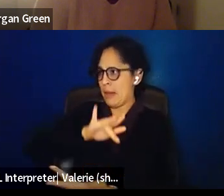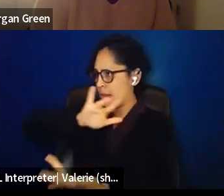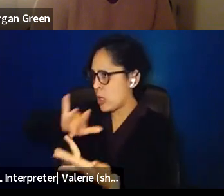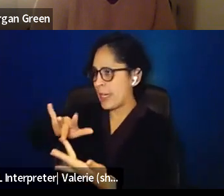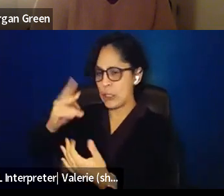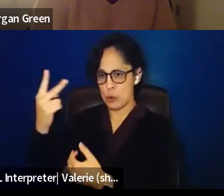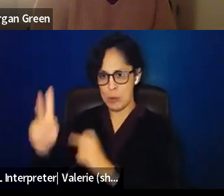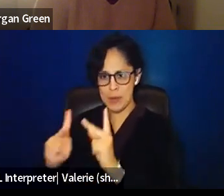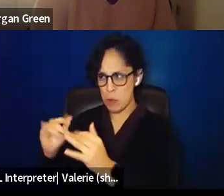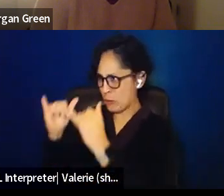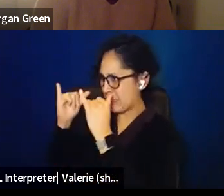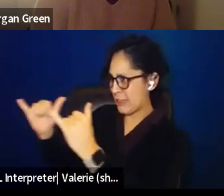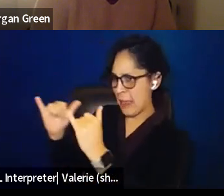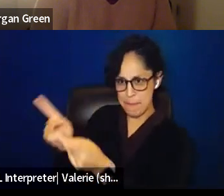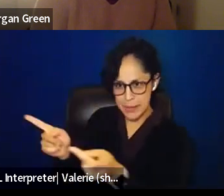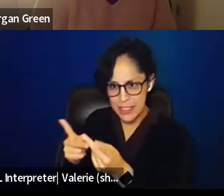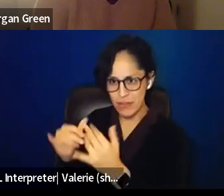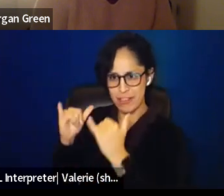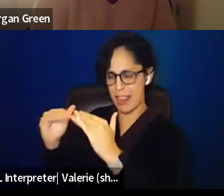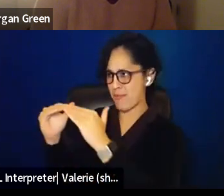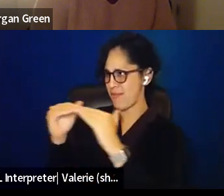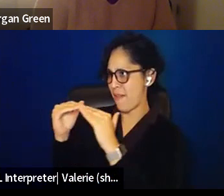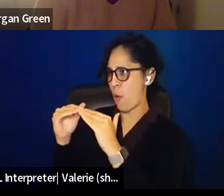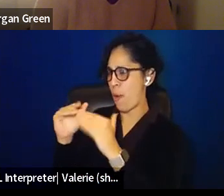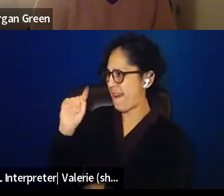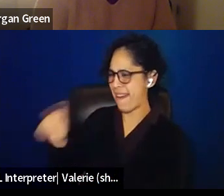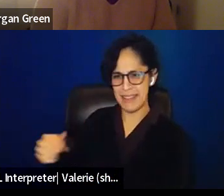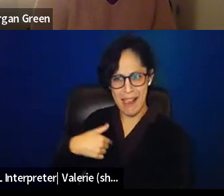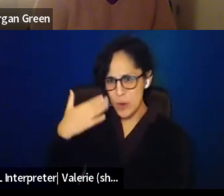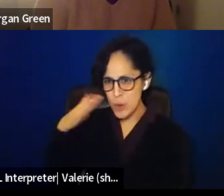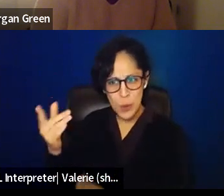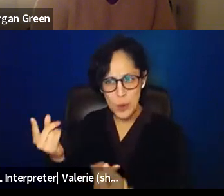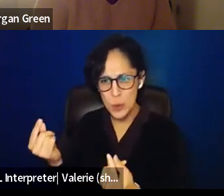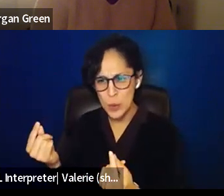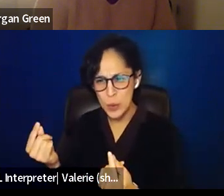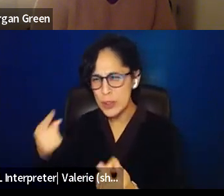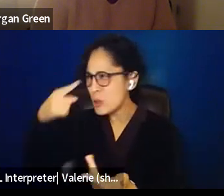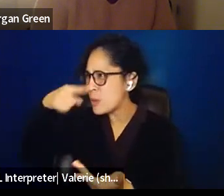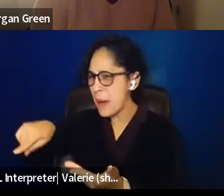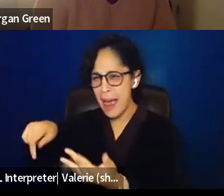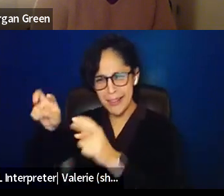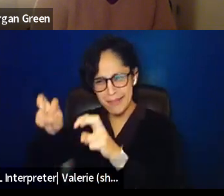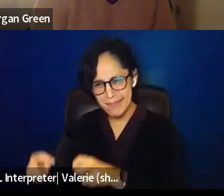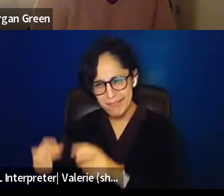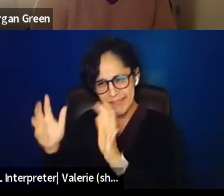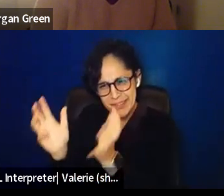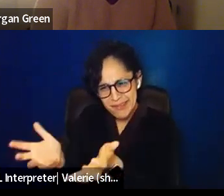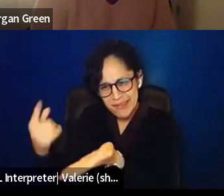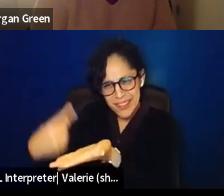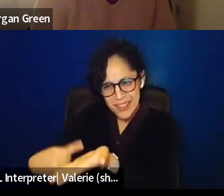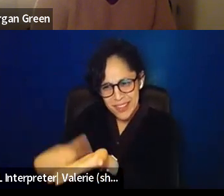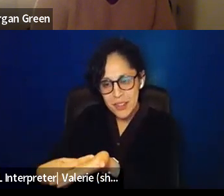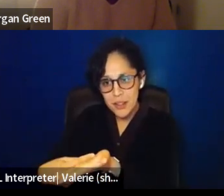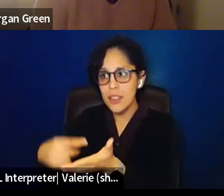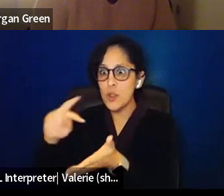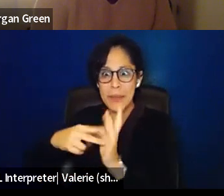have similar kind of responsibility and have your back, being able to have that conversation just results in better